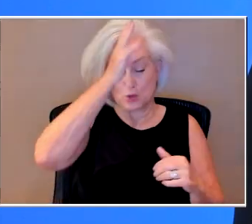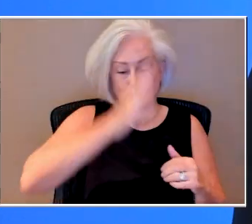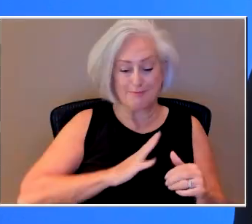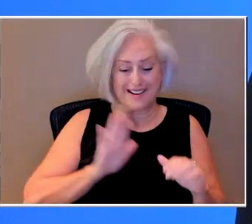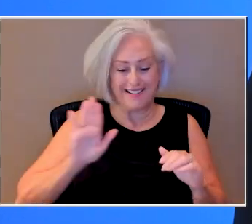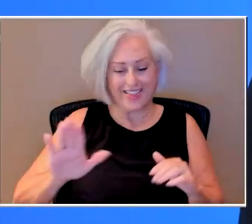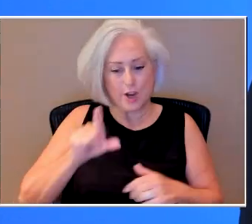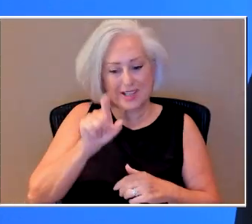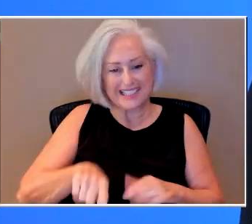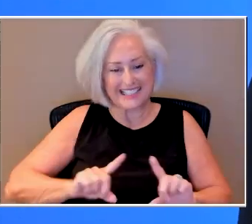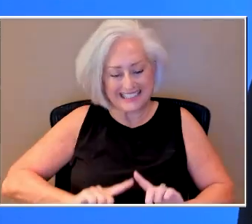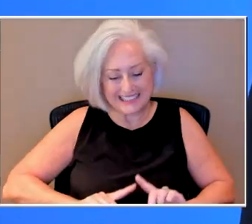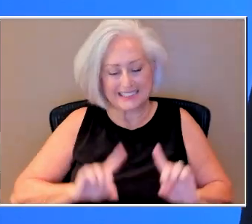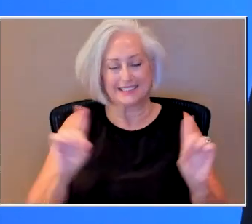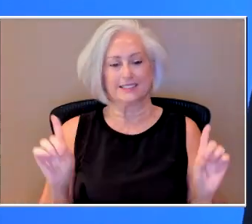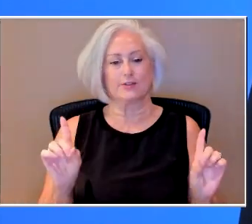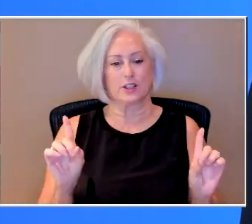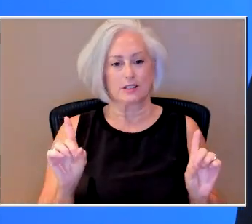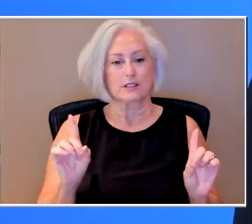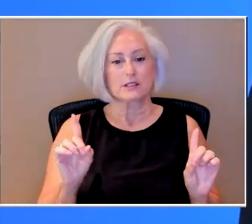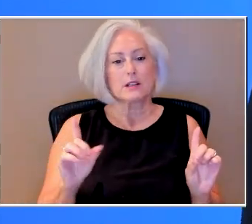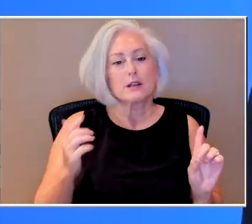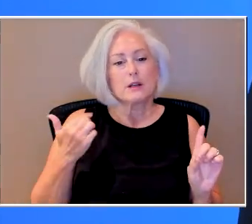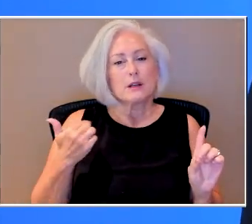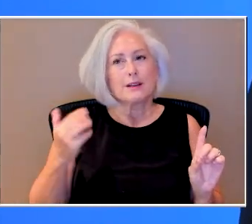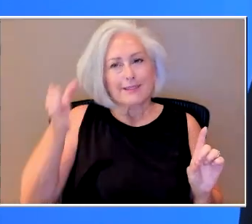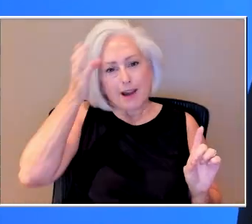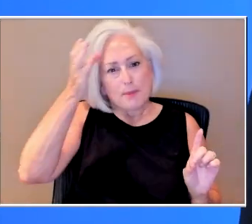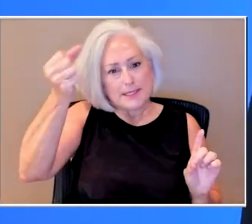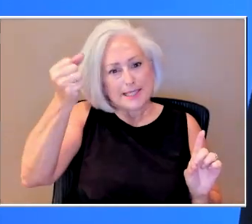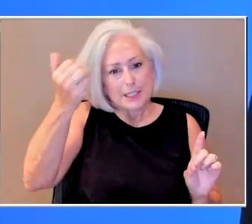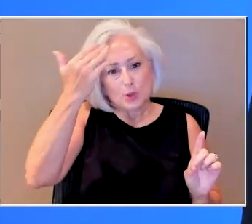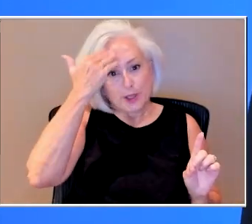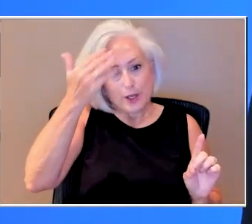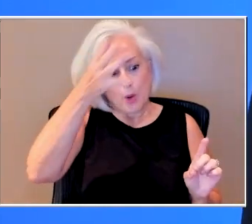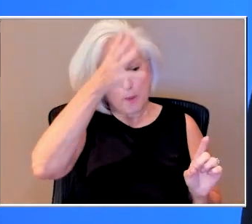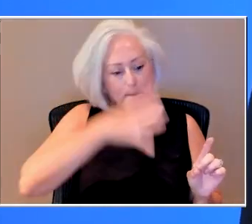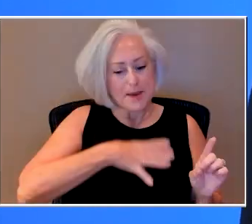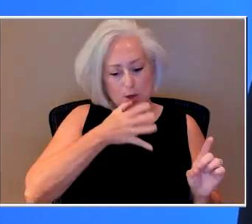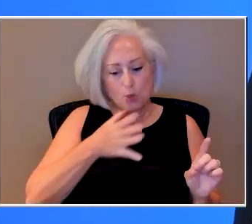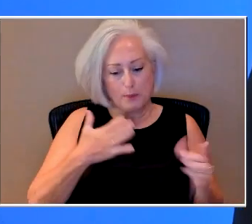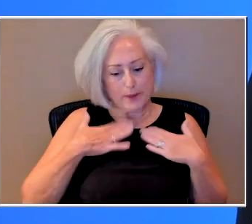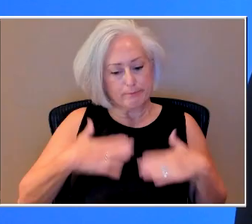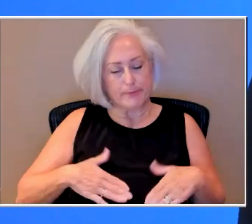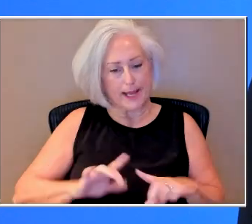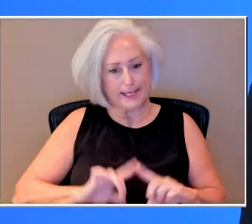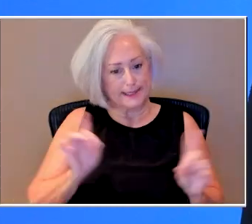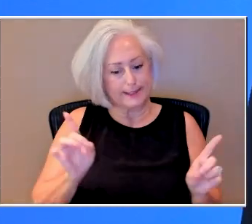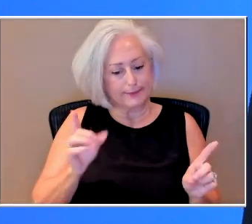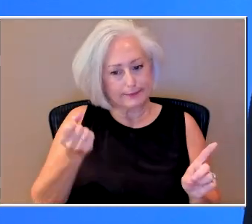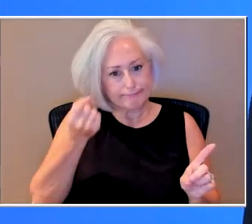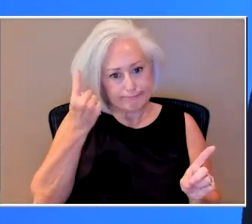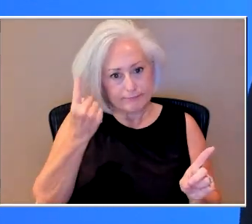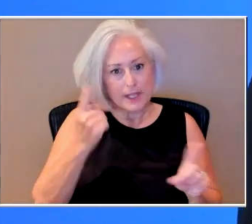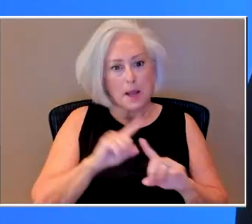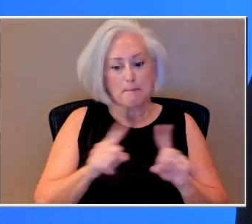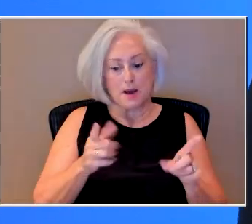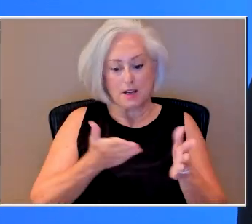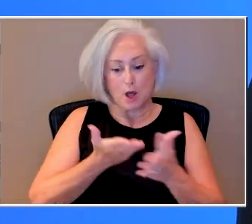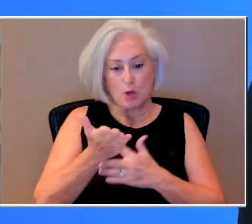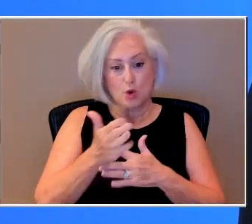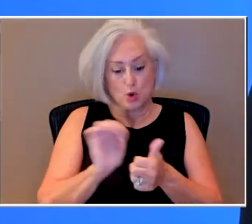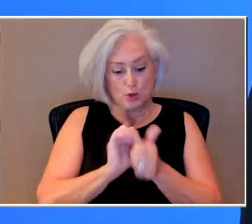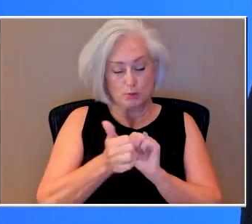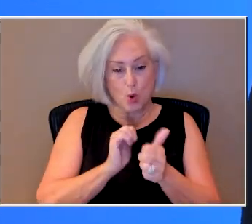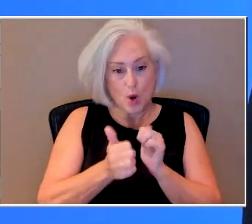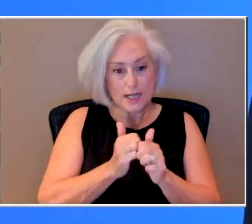Common sense that we all know that men and women have different bodies, but yet throughout sports, they've been trained the